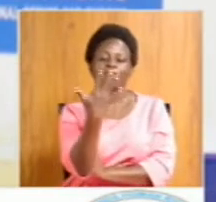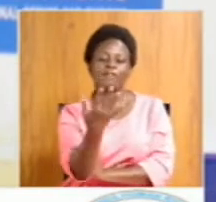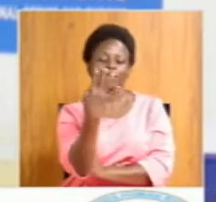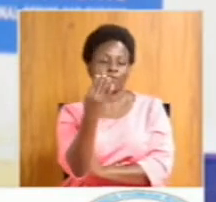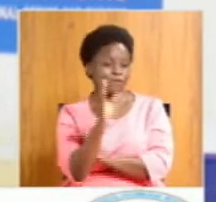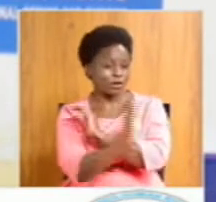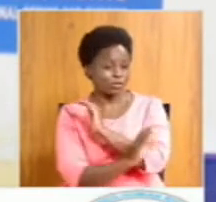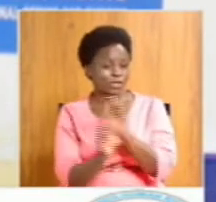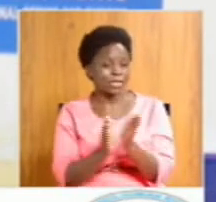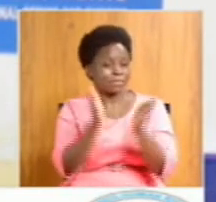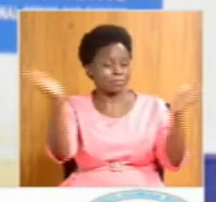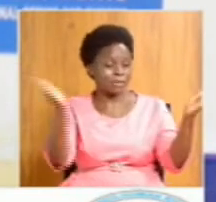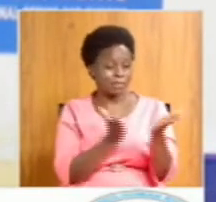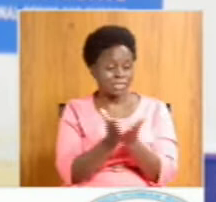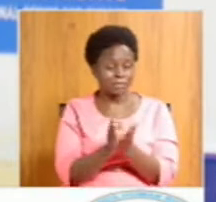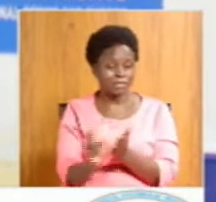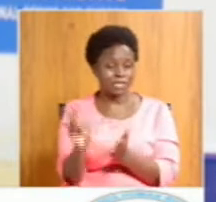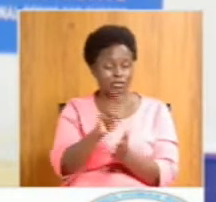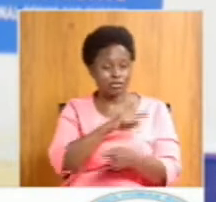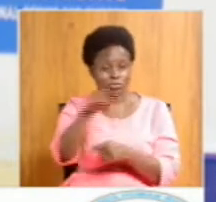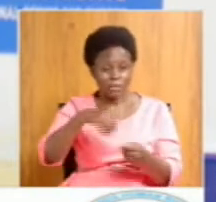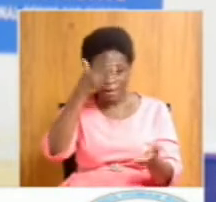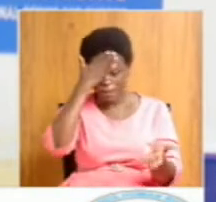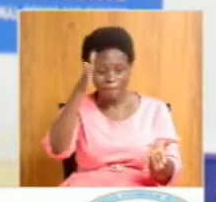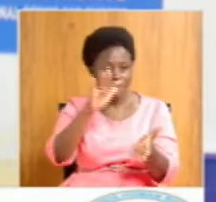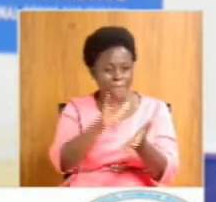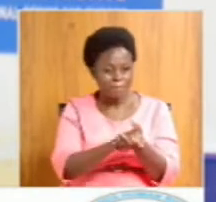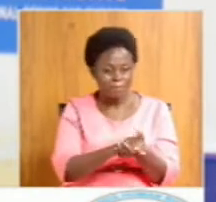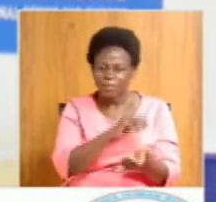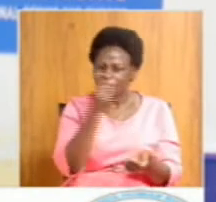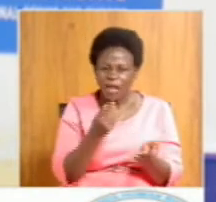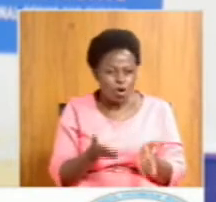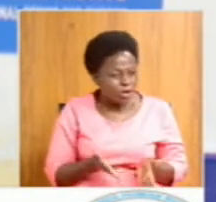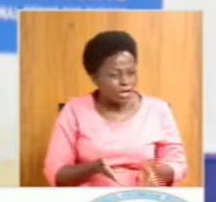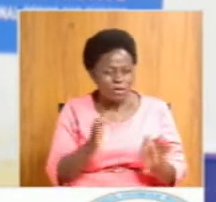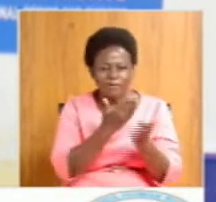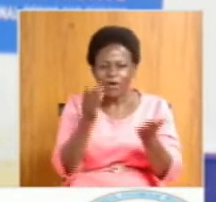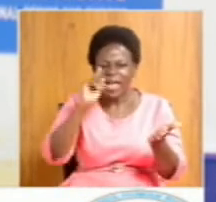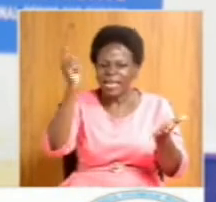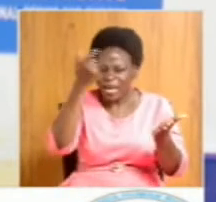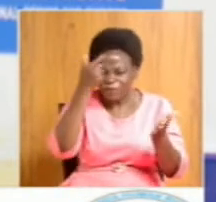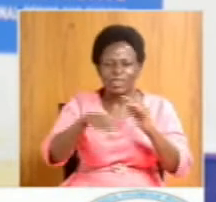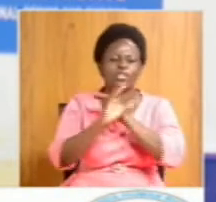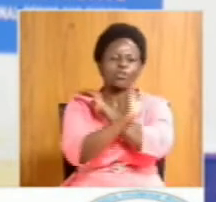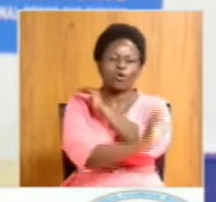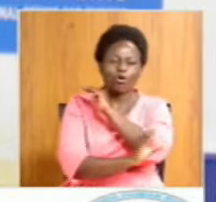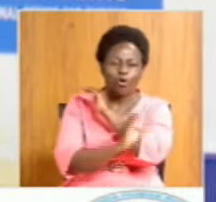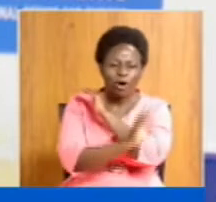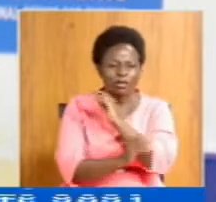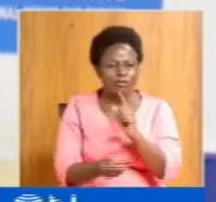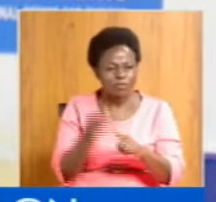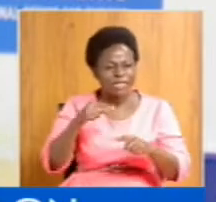Now, as public sector unions, we believe that the only way for any government or country to